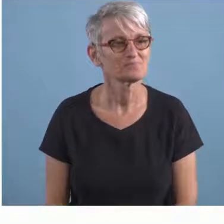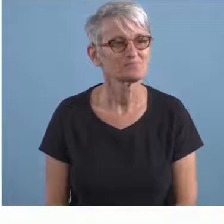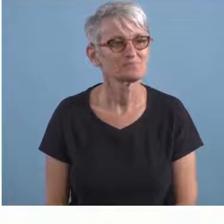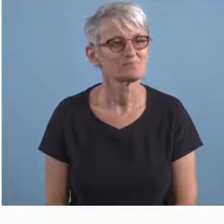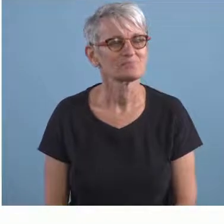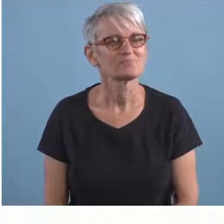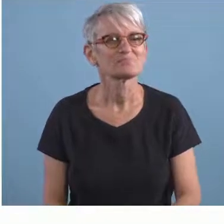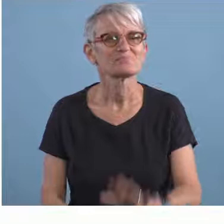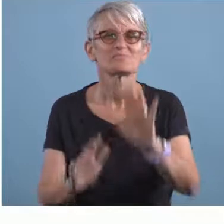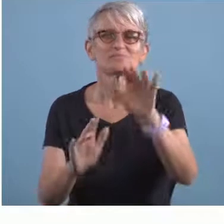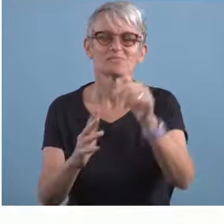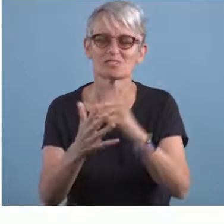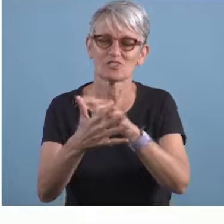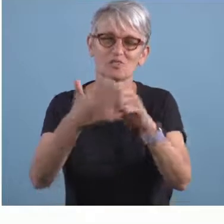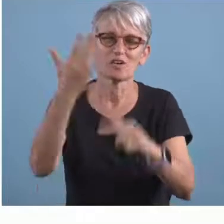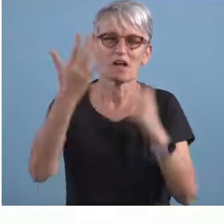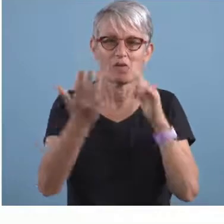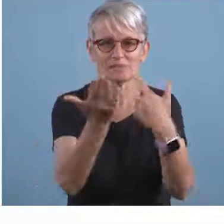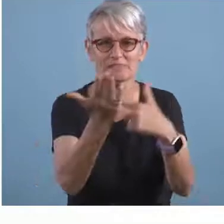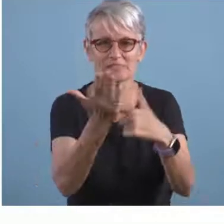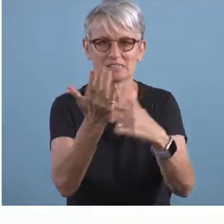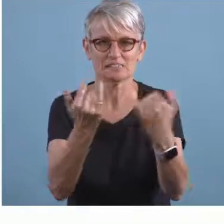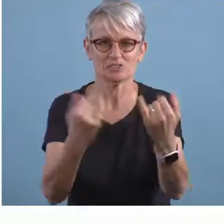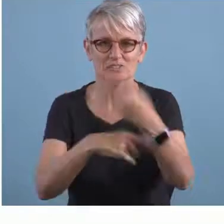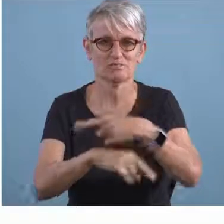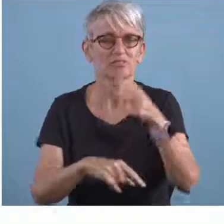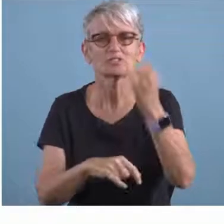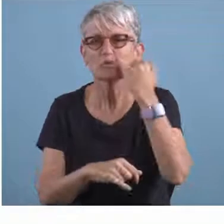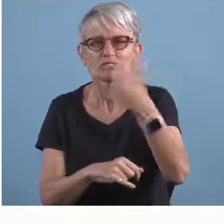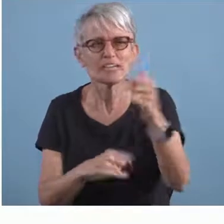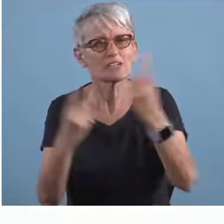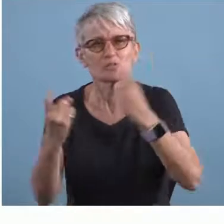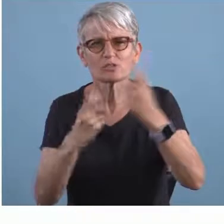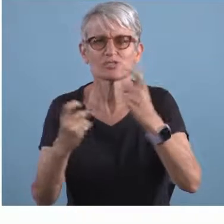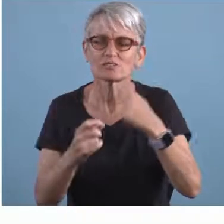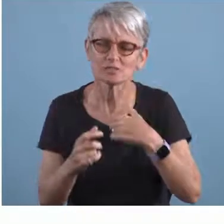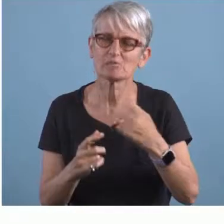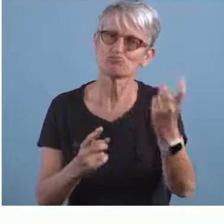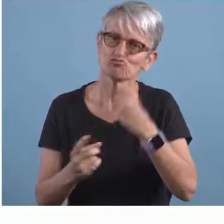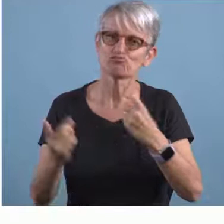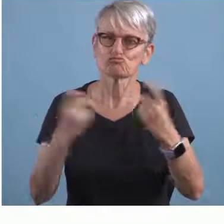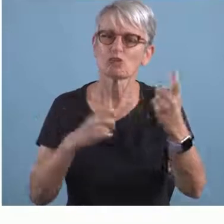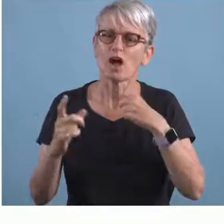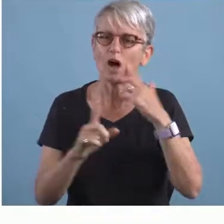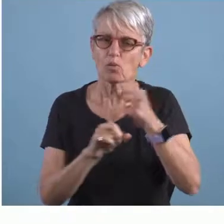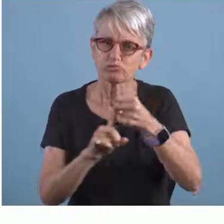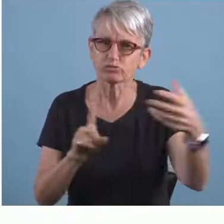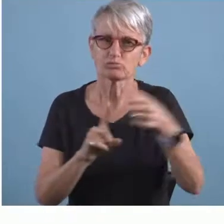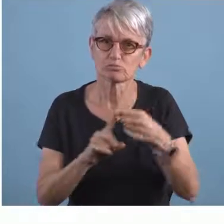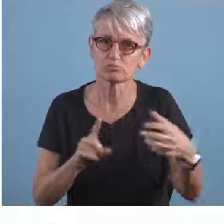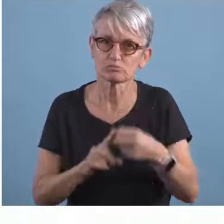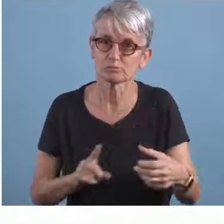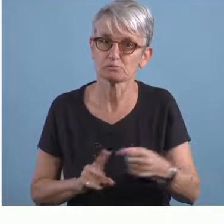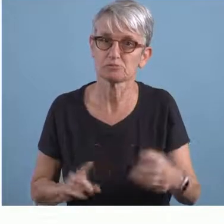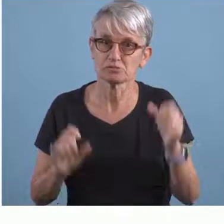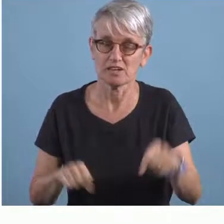So a few things that I'm going to hit on today. And again, if you have questions for me, please ask them and I can spend more time on any of these topics.